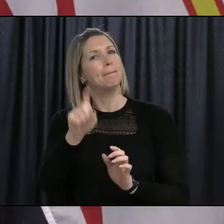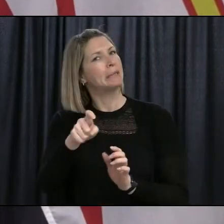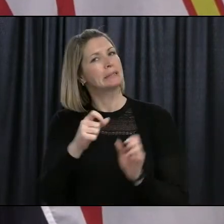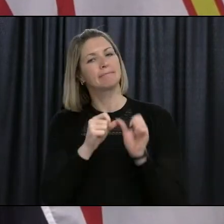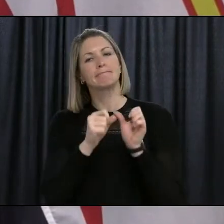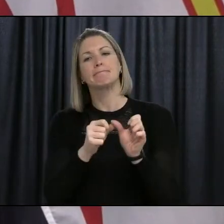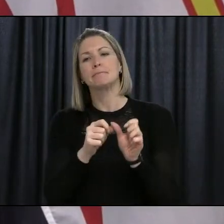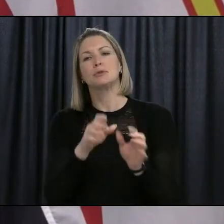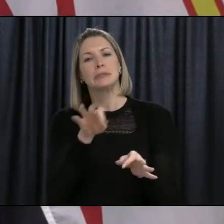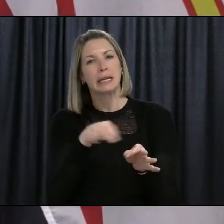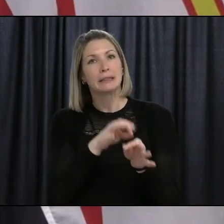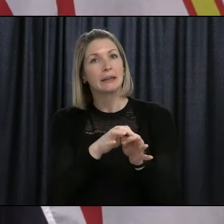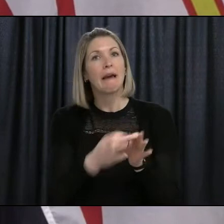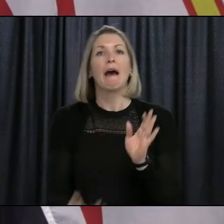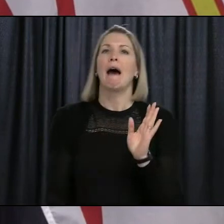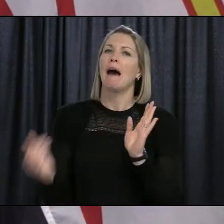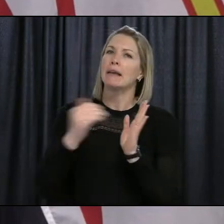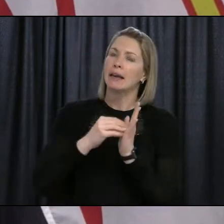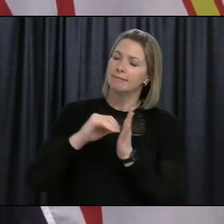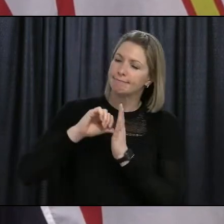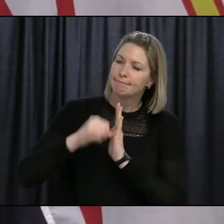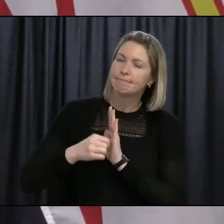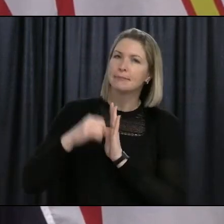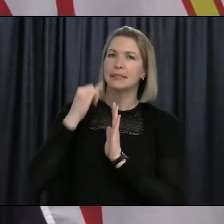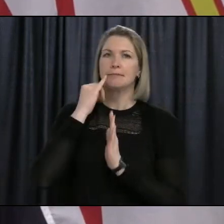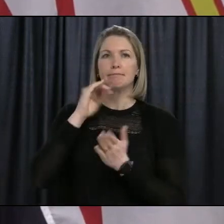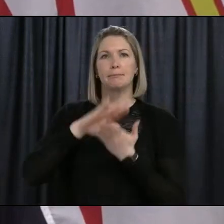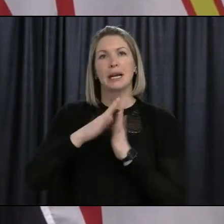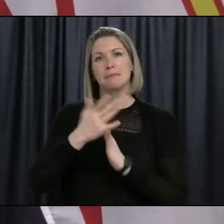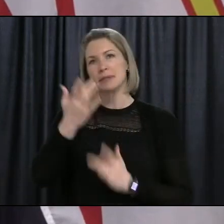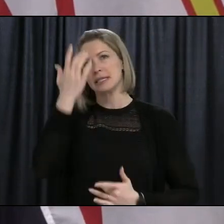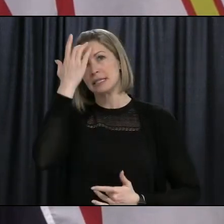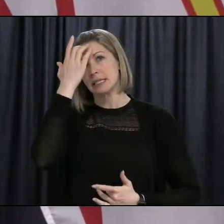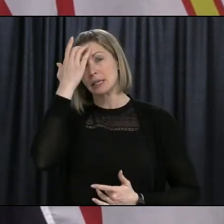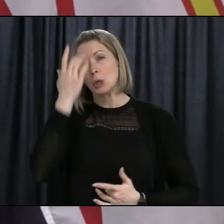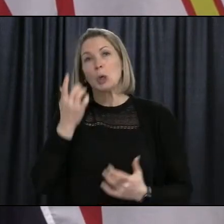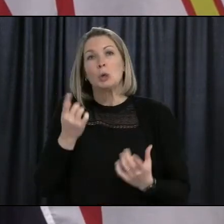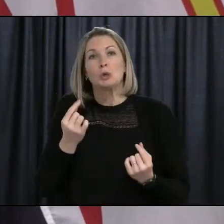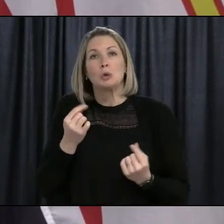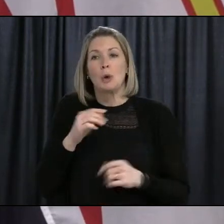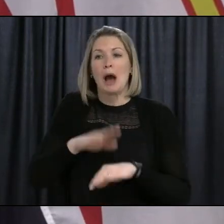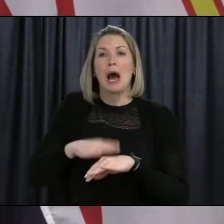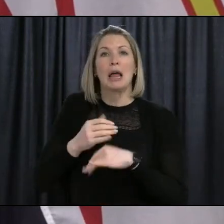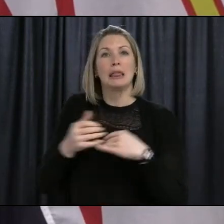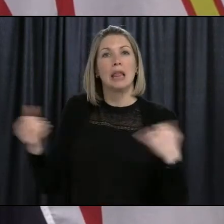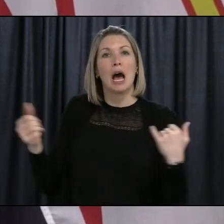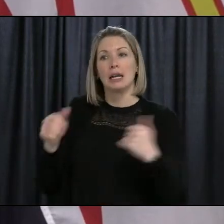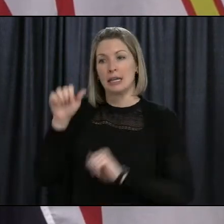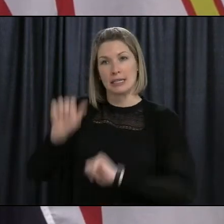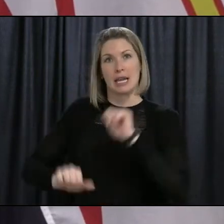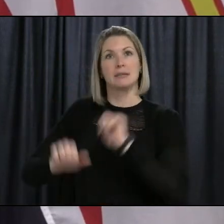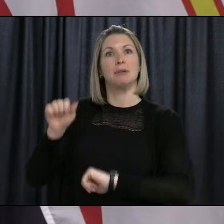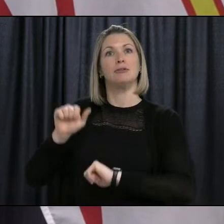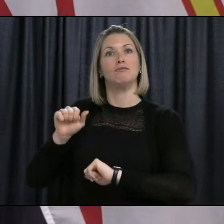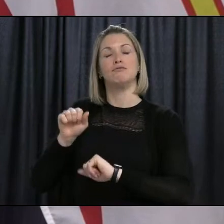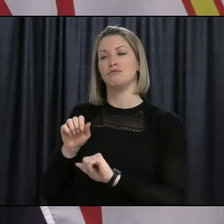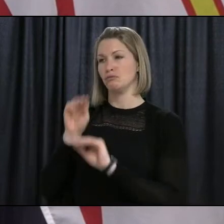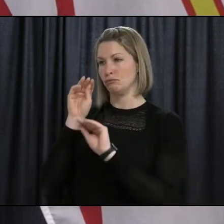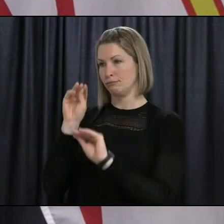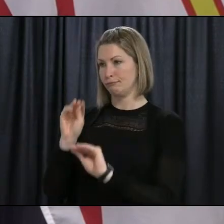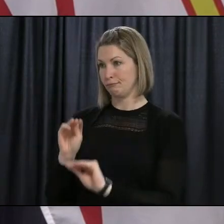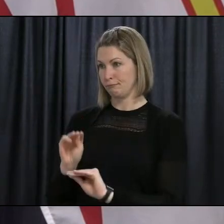spread. So if you develop any symptoms of COVID-19, use our online assessment and referral tool to book a COVID